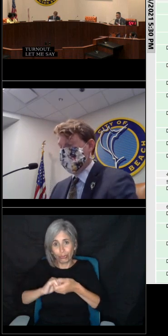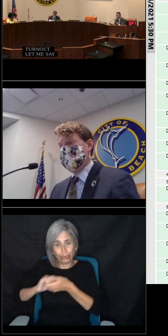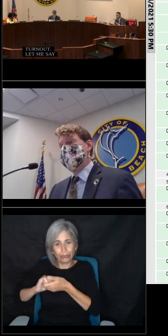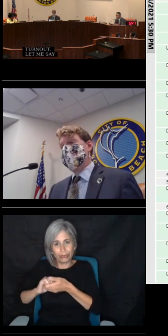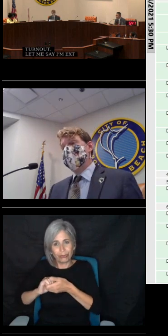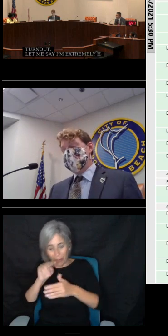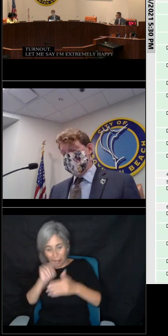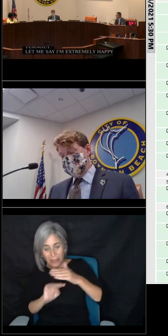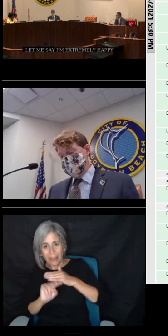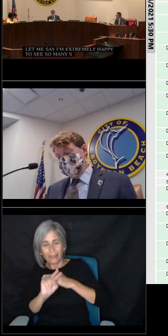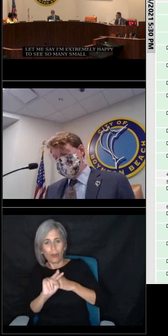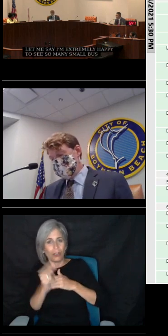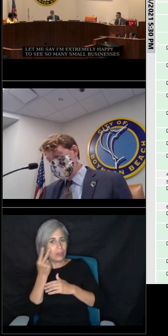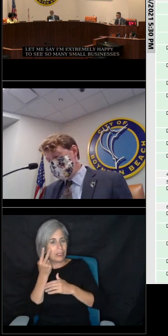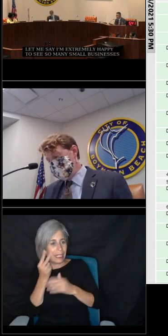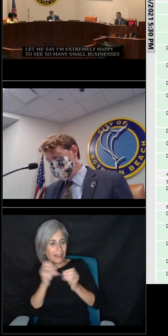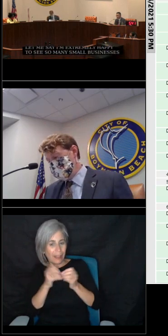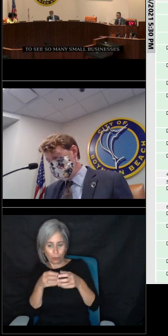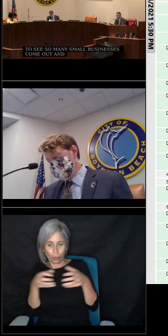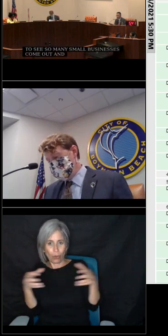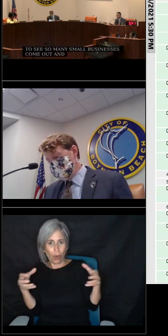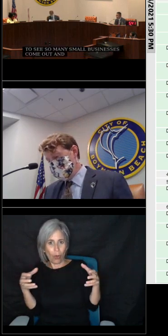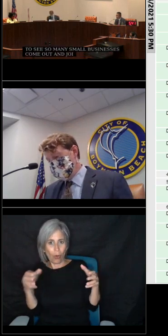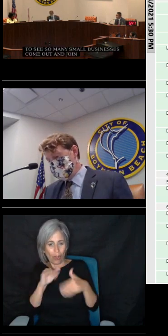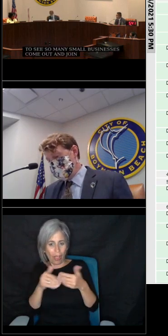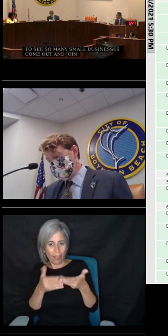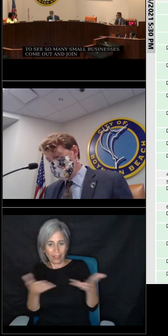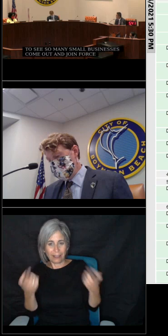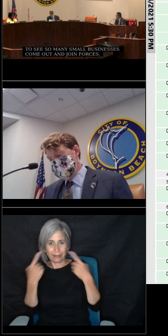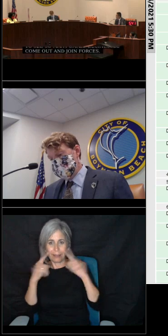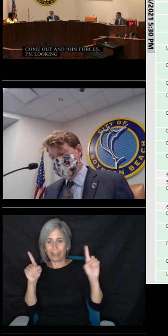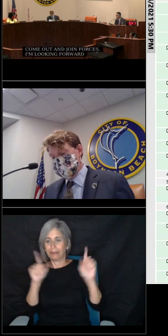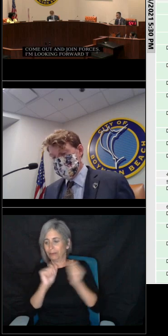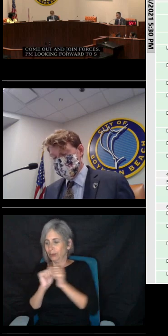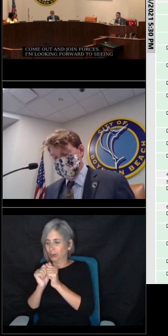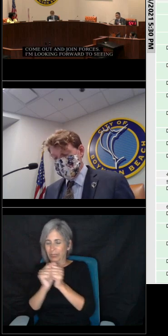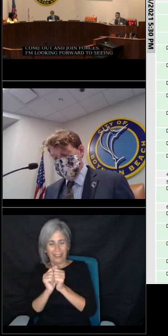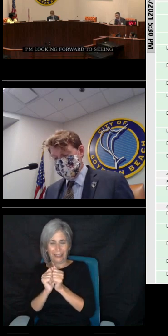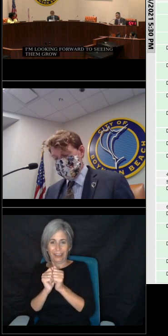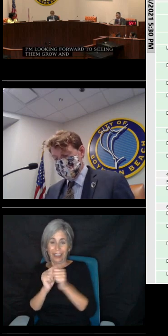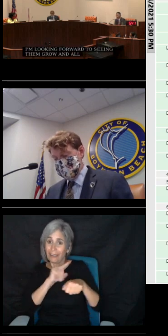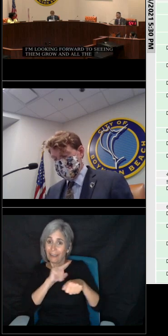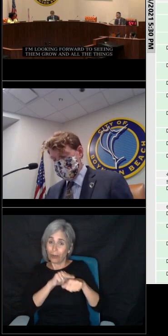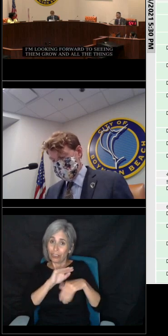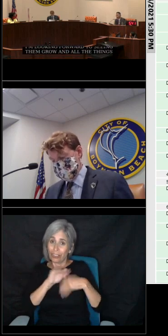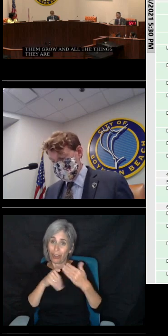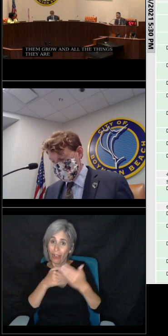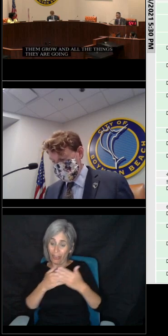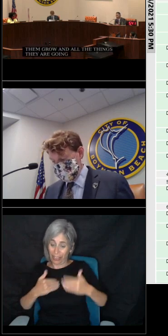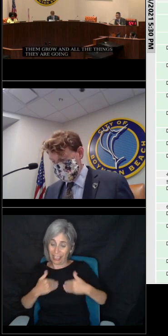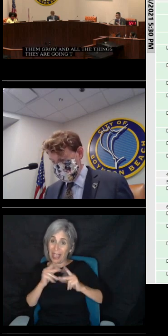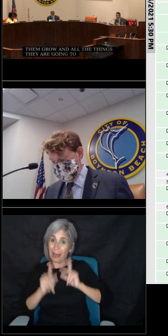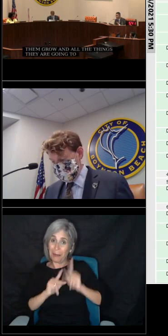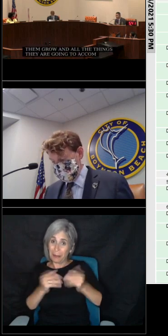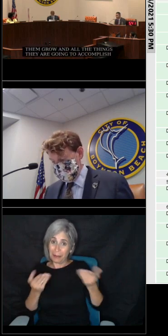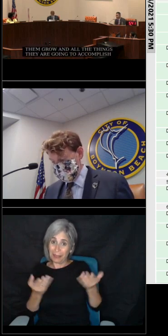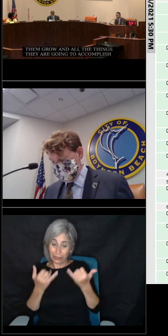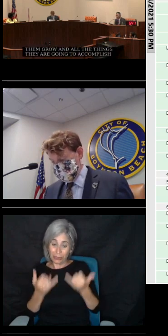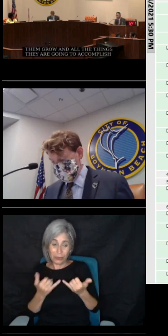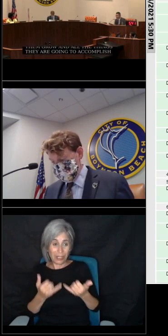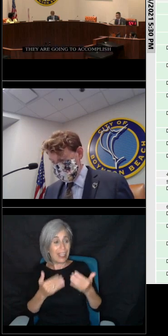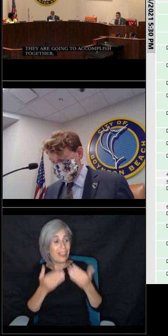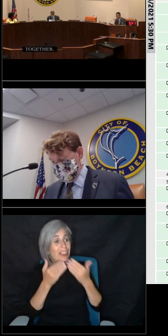forward to seeing them grow and all the things that they're going to accomplish together. And of course, to all the young people here today,